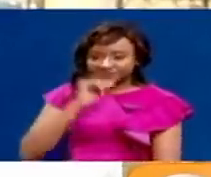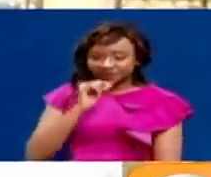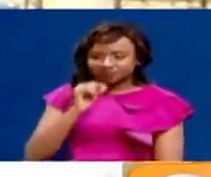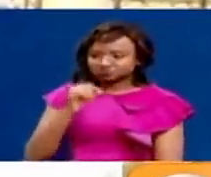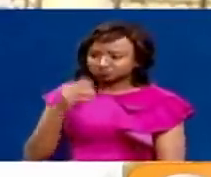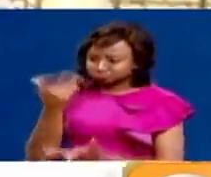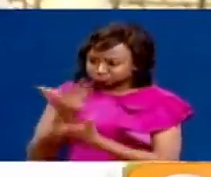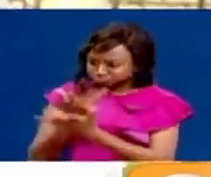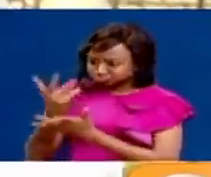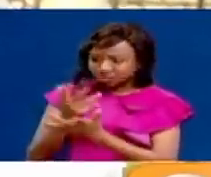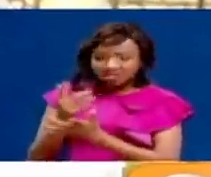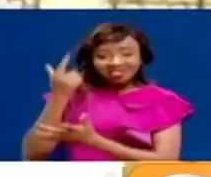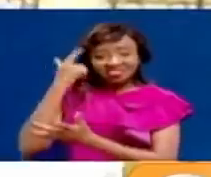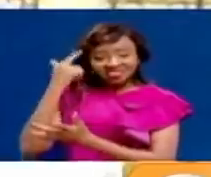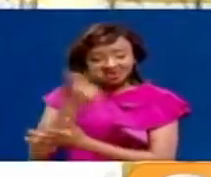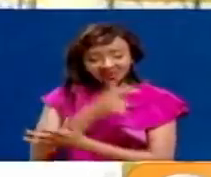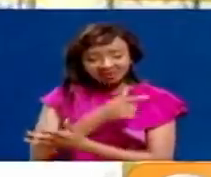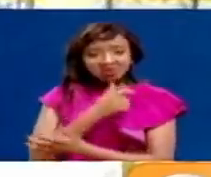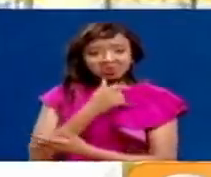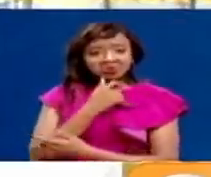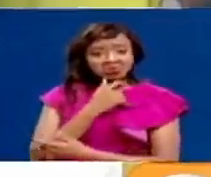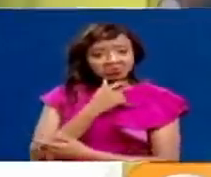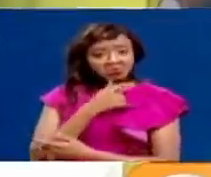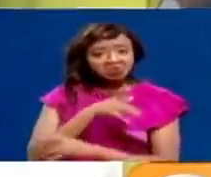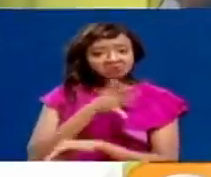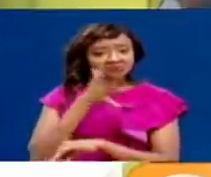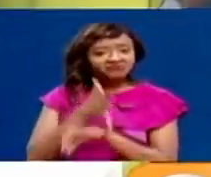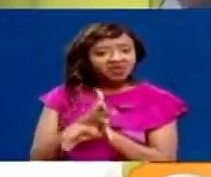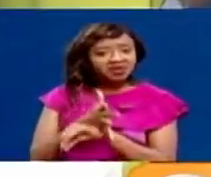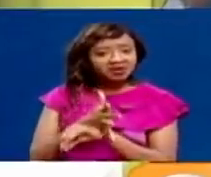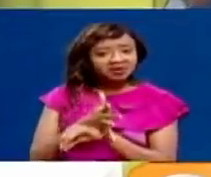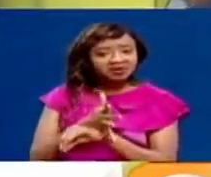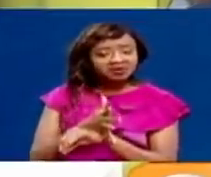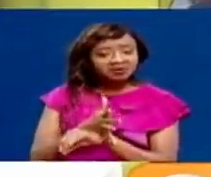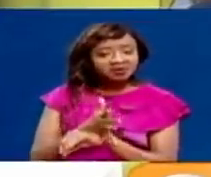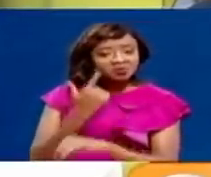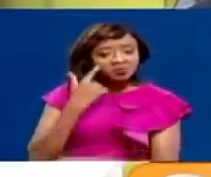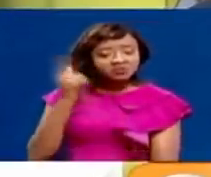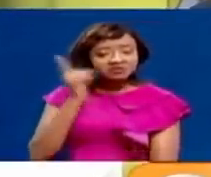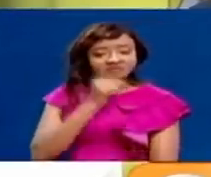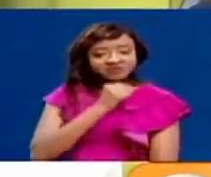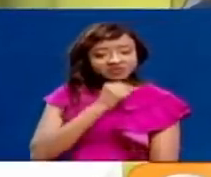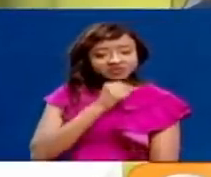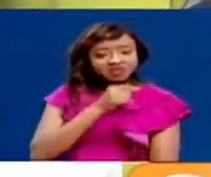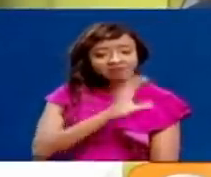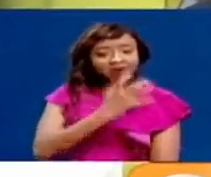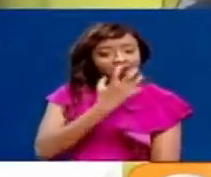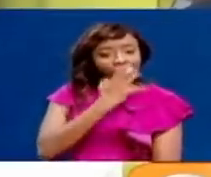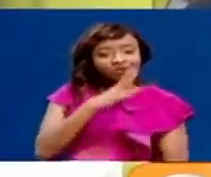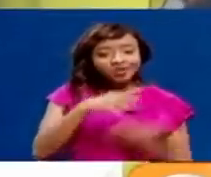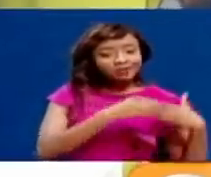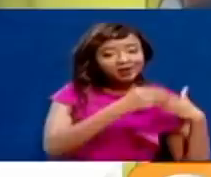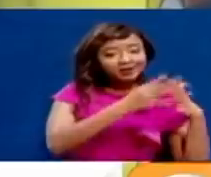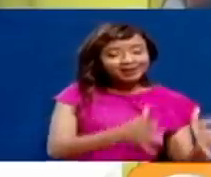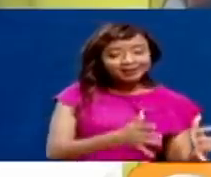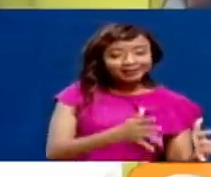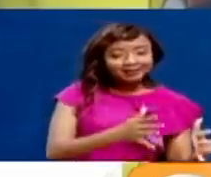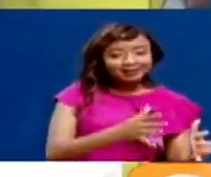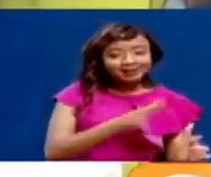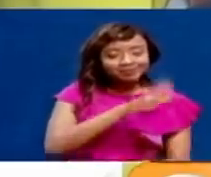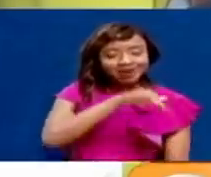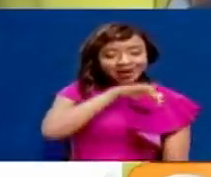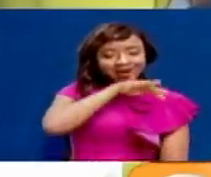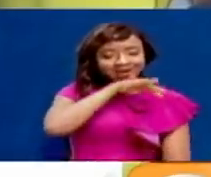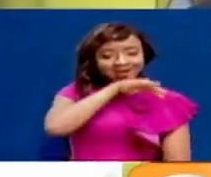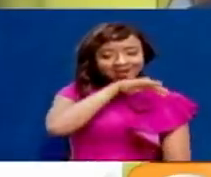ujumbe kwamba umdhaniaye ndiye kumbe siye. We have seen this especially on the part of ODM leadership under Honorable